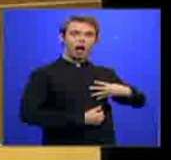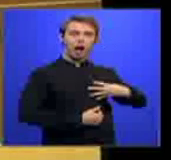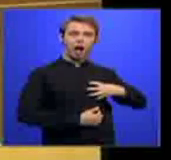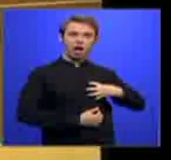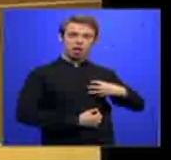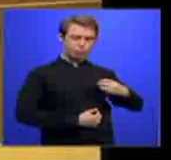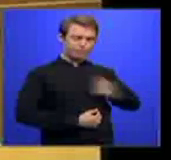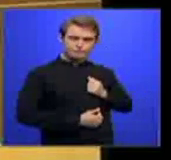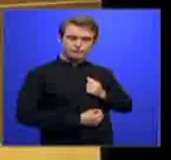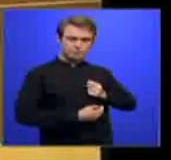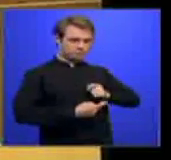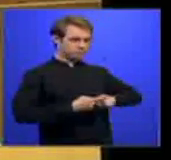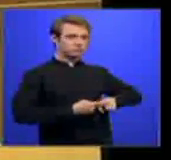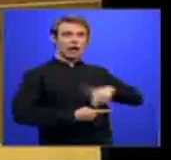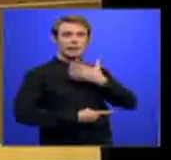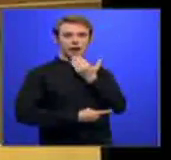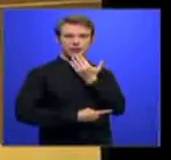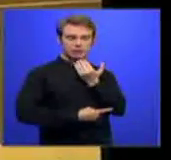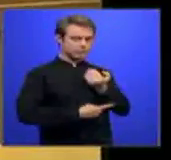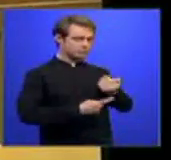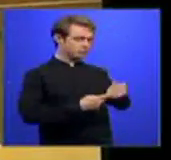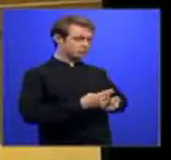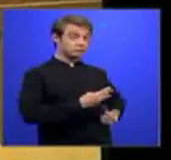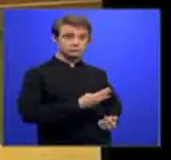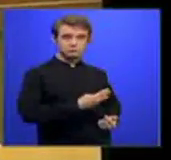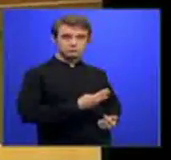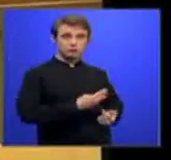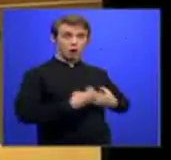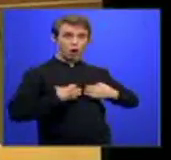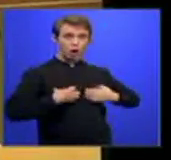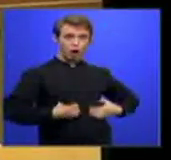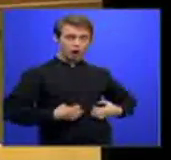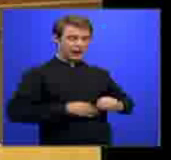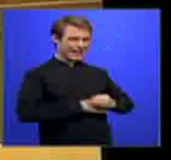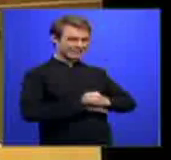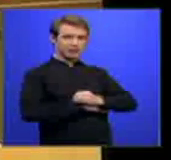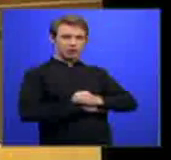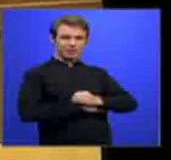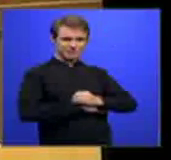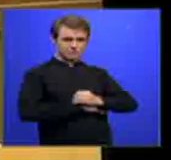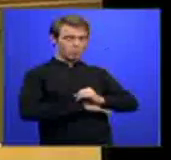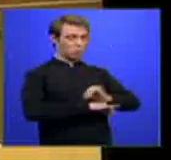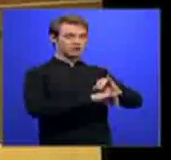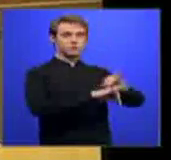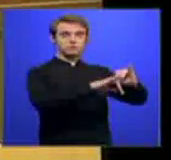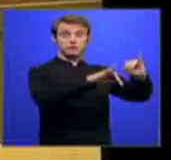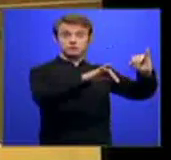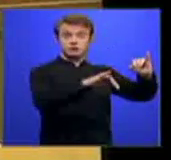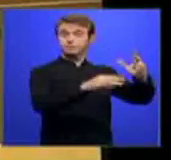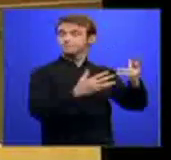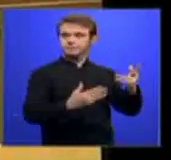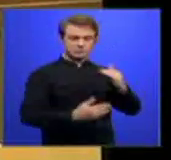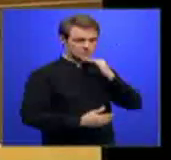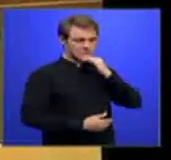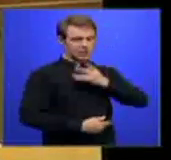to combat and lower the levels of smoking, harmful effects of alcohol,